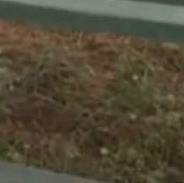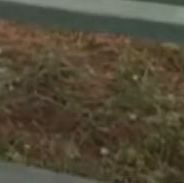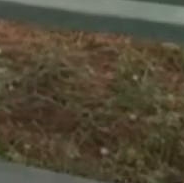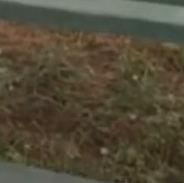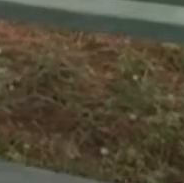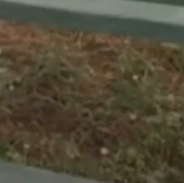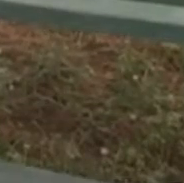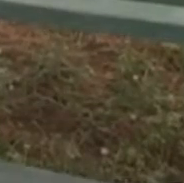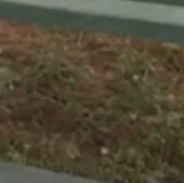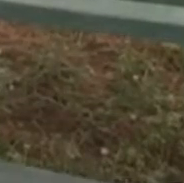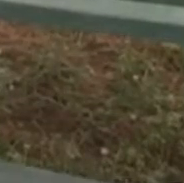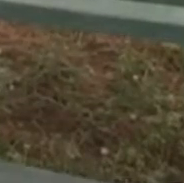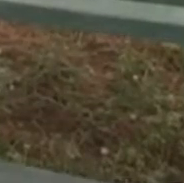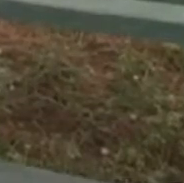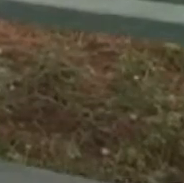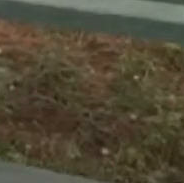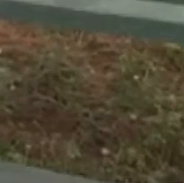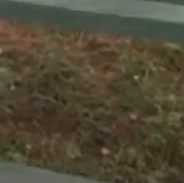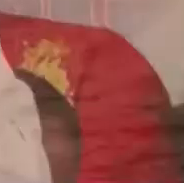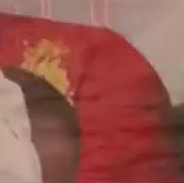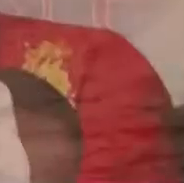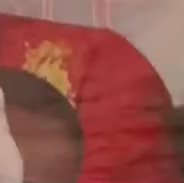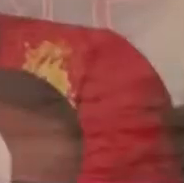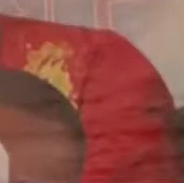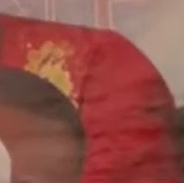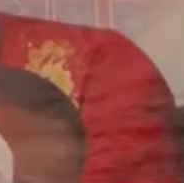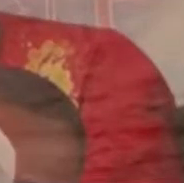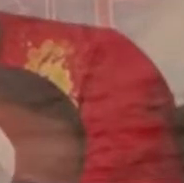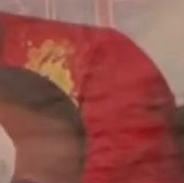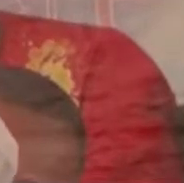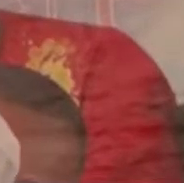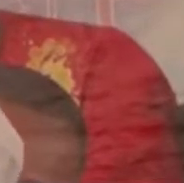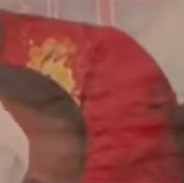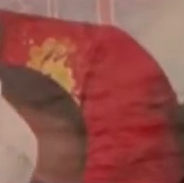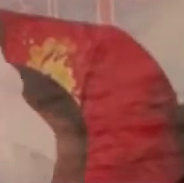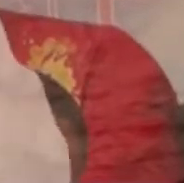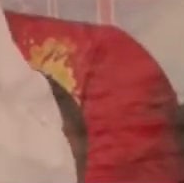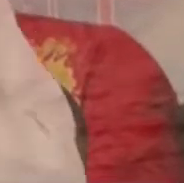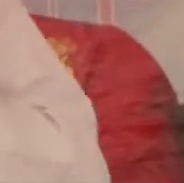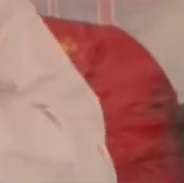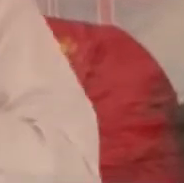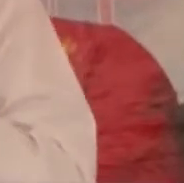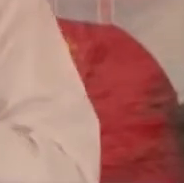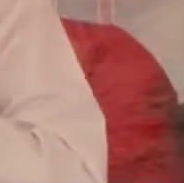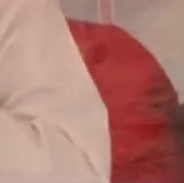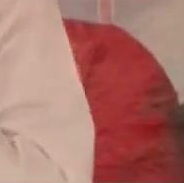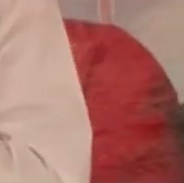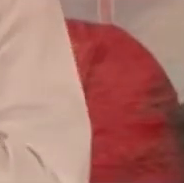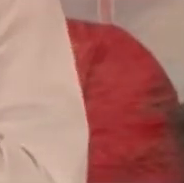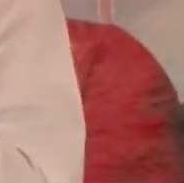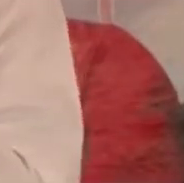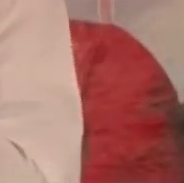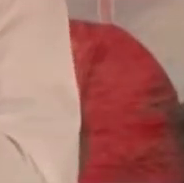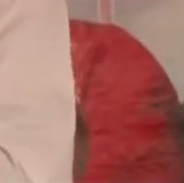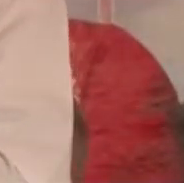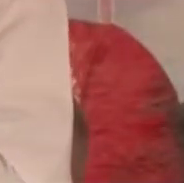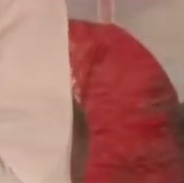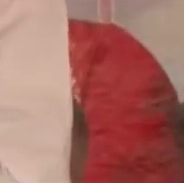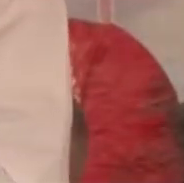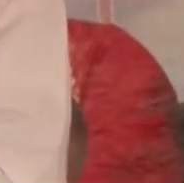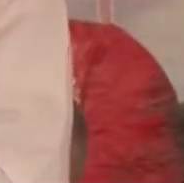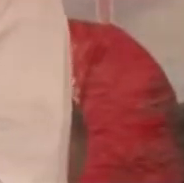within my catchment area and the country as a whole. I'm so impressed with what I've seen this morning, and let